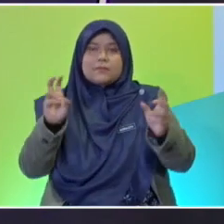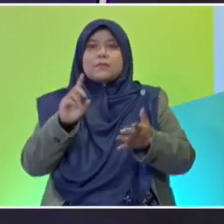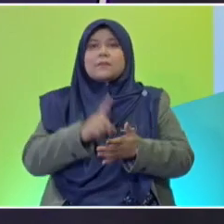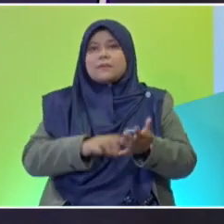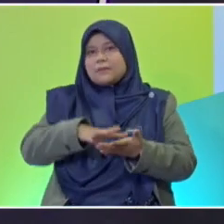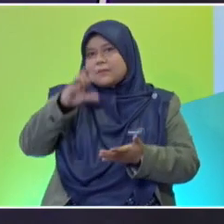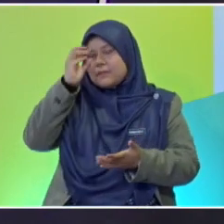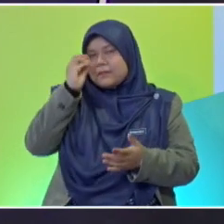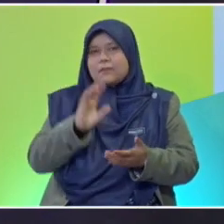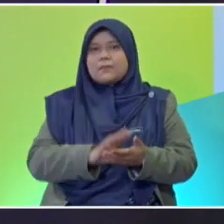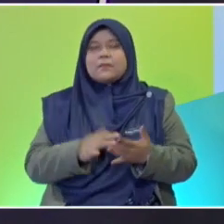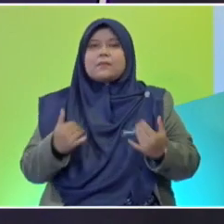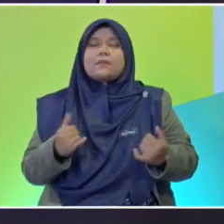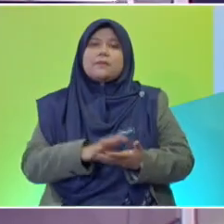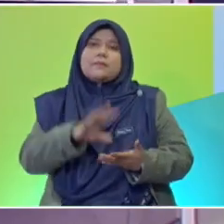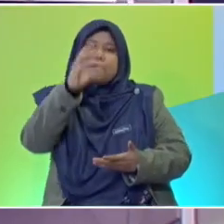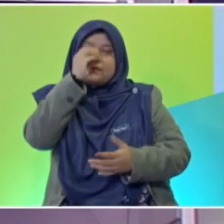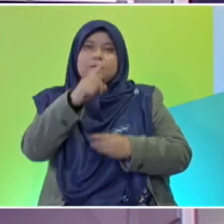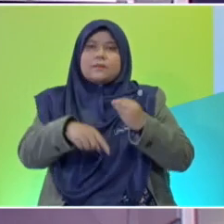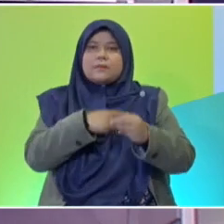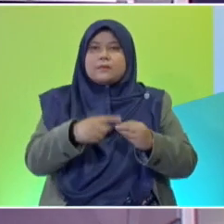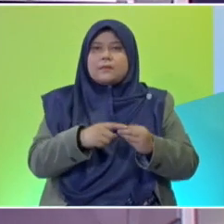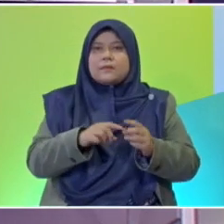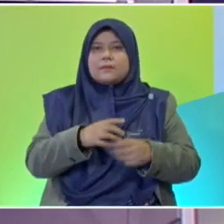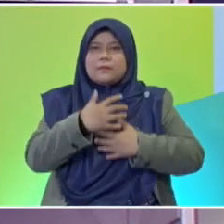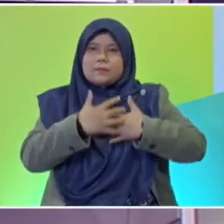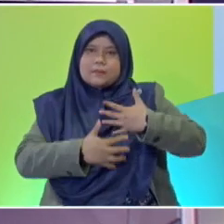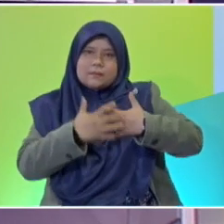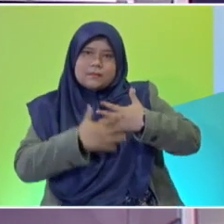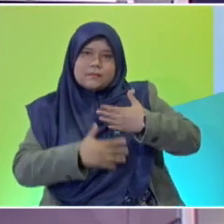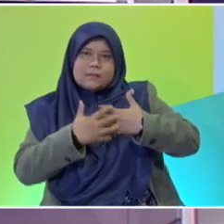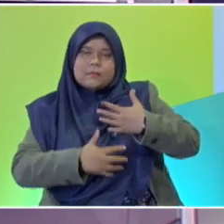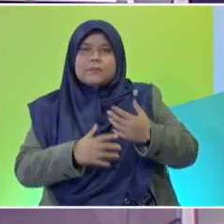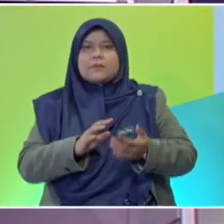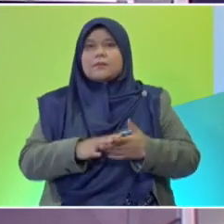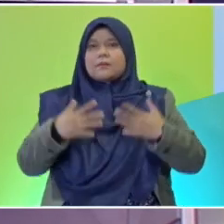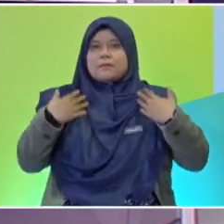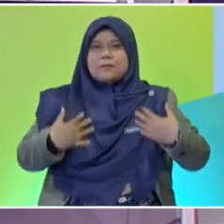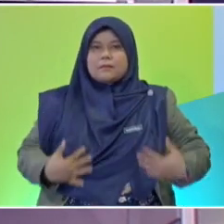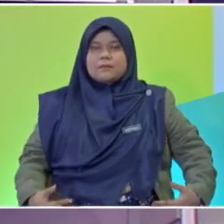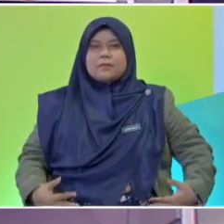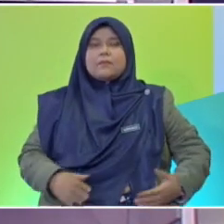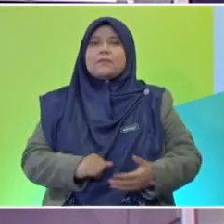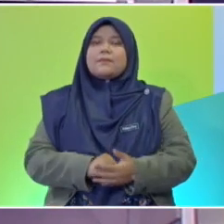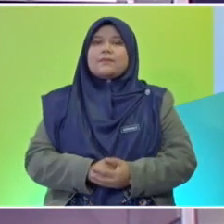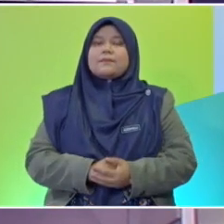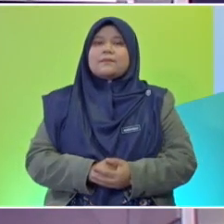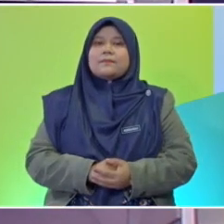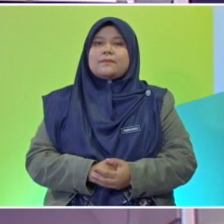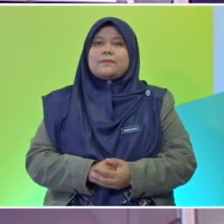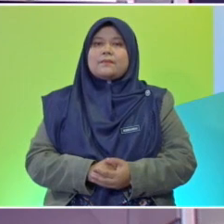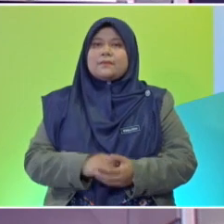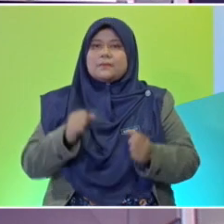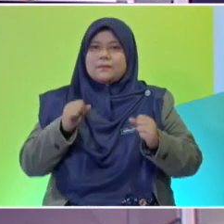teacher? Okay, actually we will be learning about blood in our body. Ooh, no wonder you're wearing red today. Yes, Okay. we